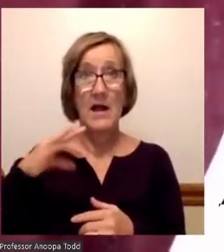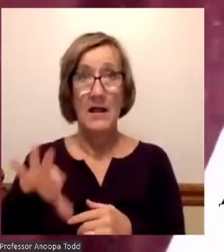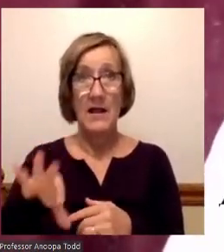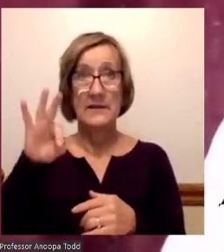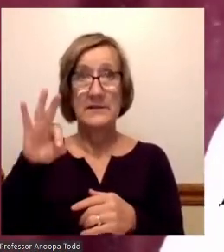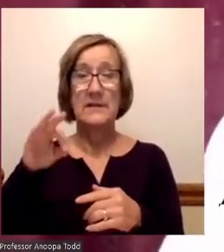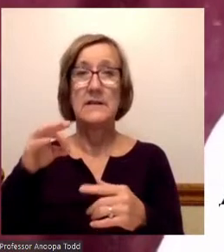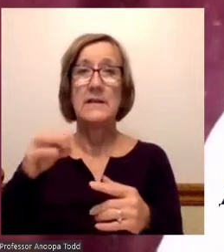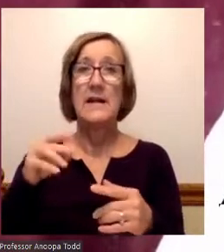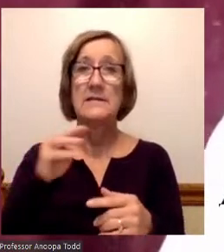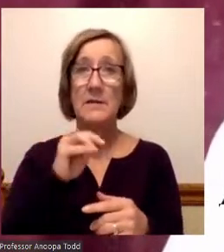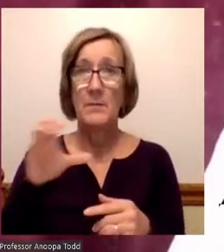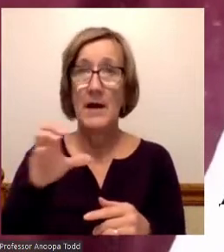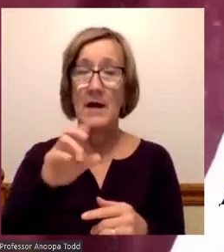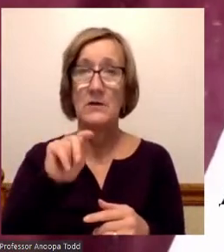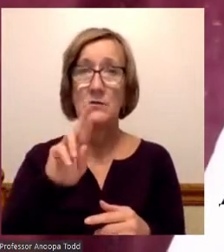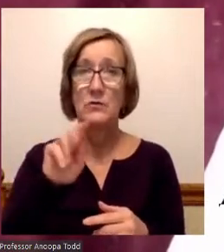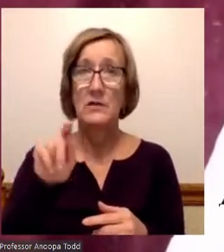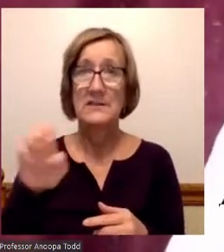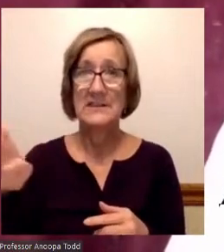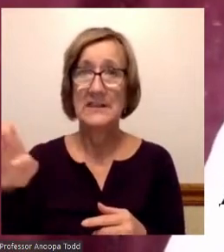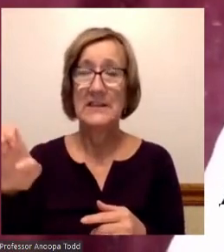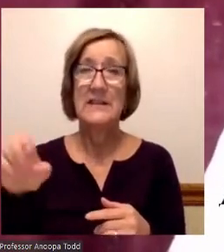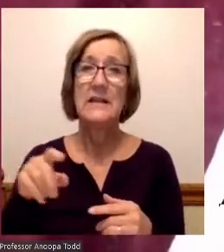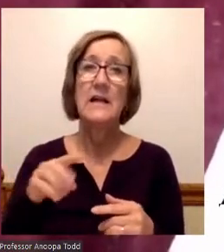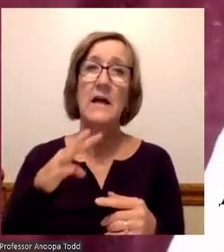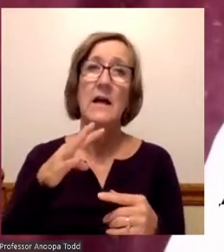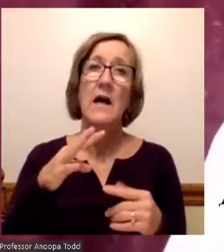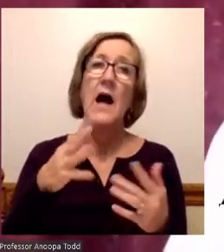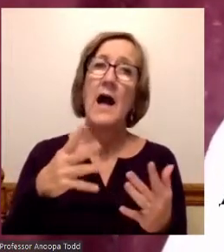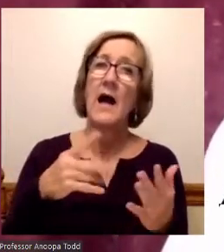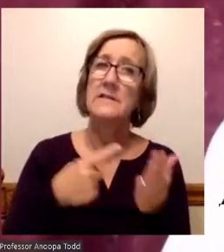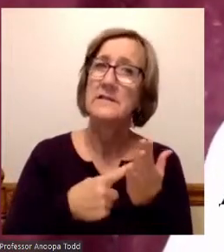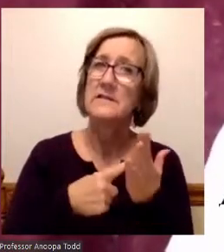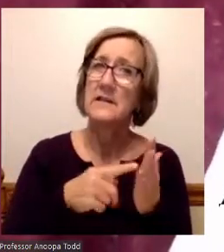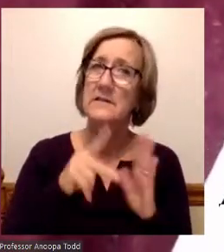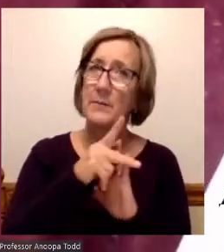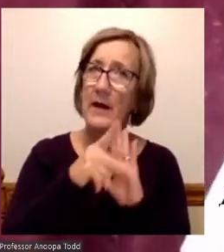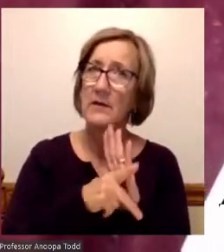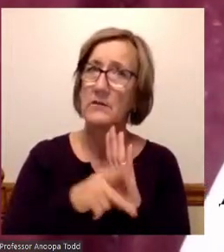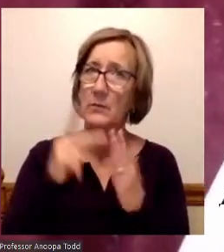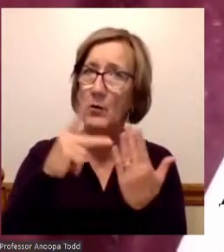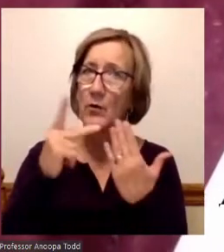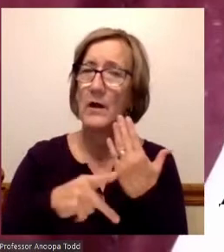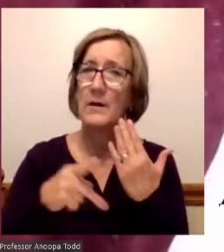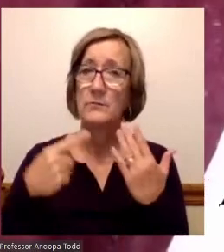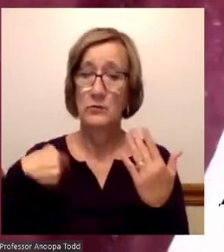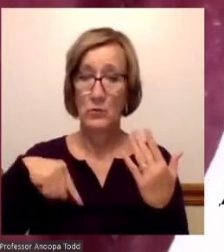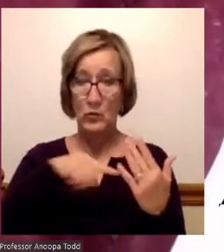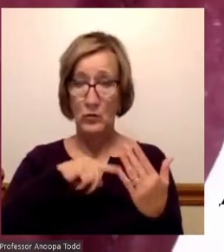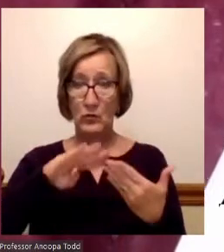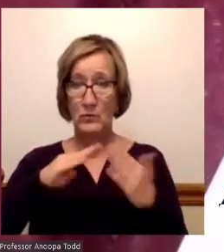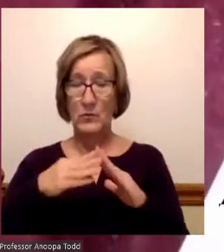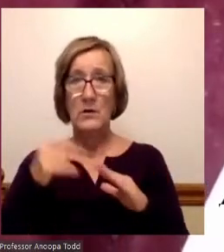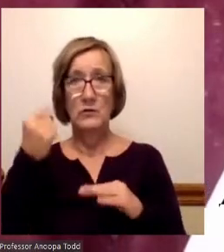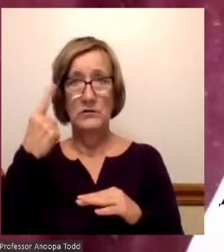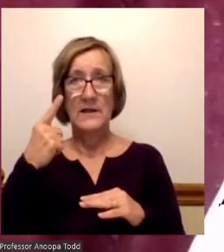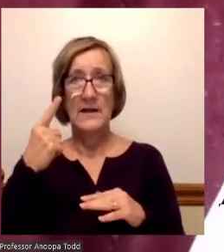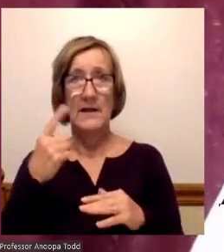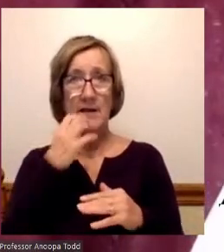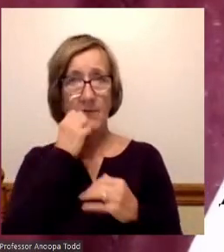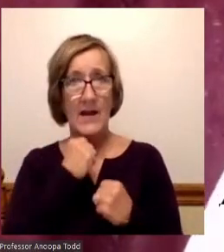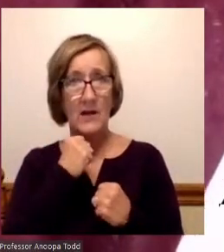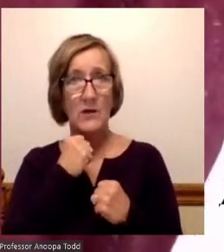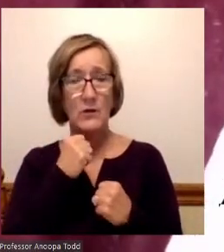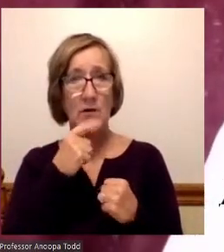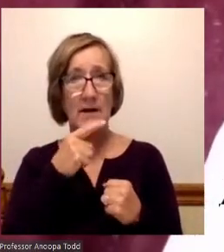I will ask in-depth questions about policy and programs so that we as a community understand the value they will bring to student